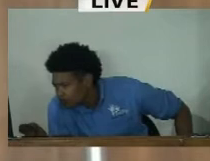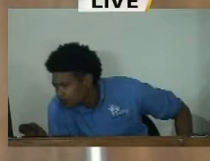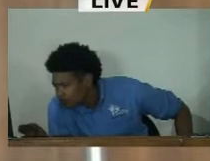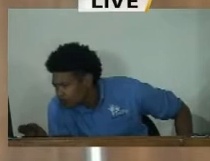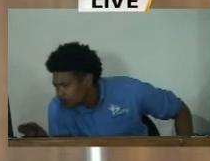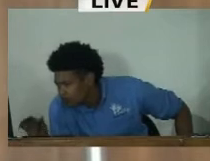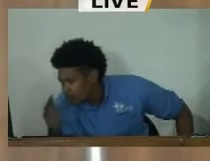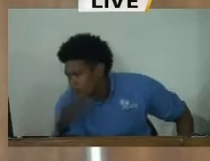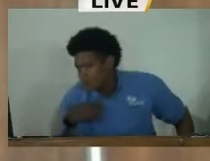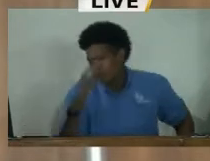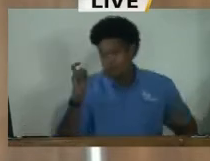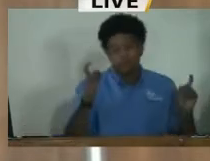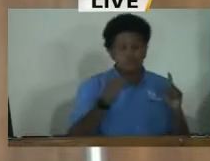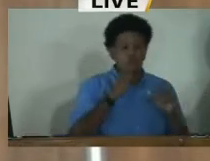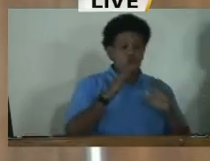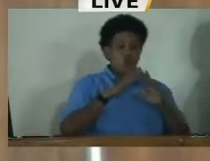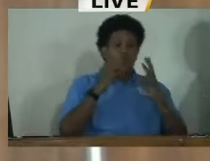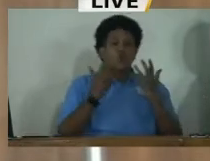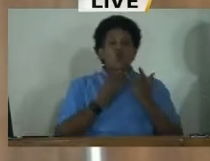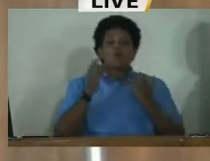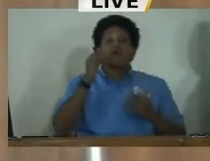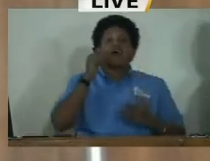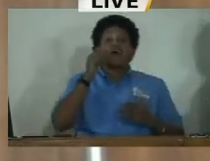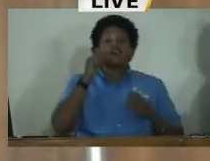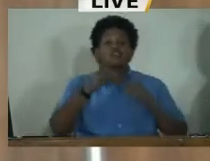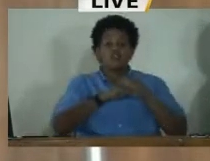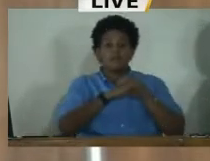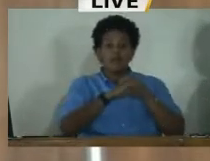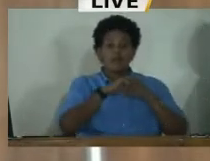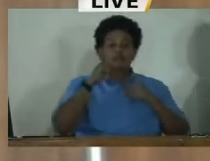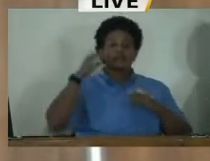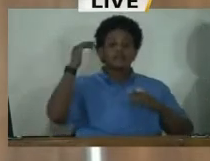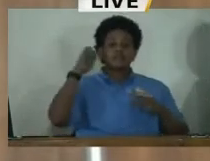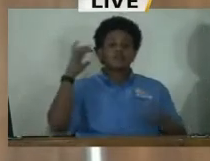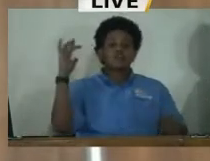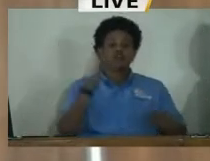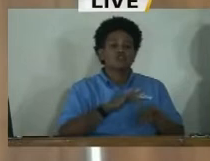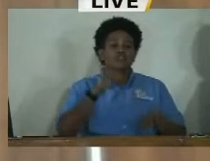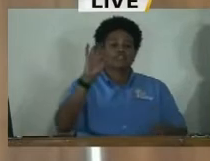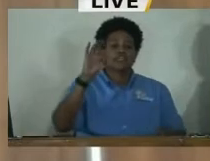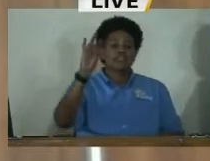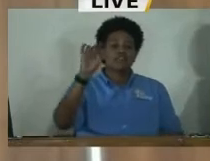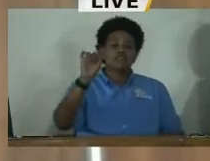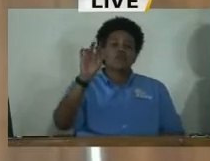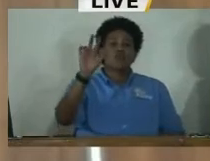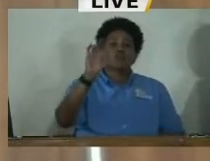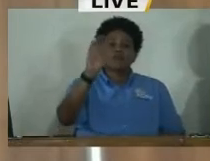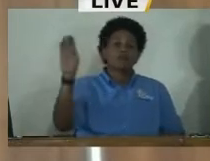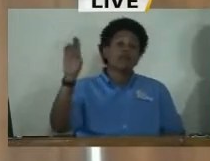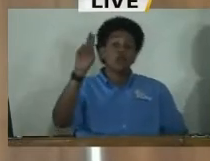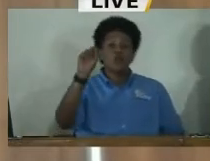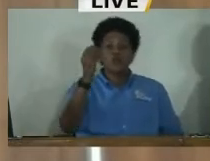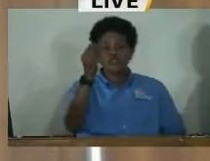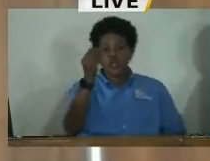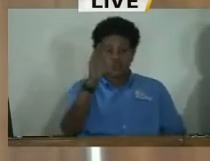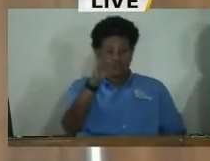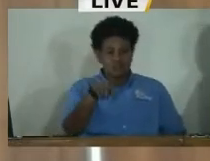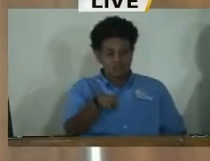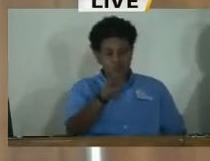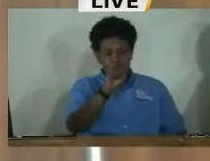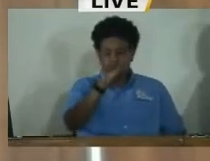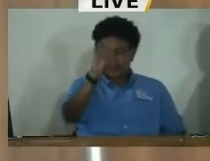Madam Speaker, the global ganja cannabis market is expected to reach $97.3 billion